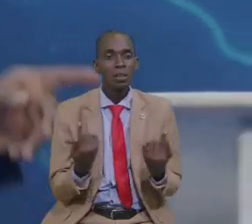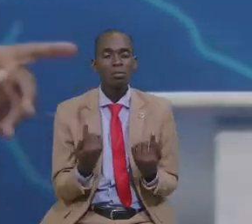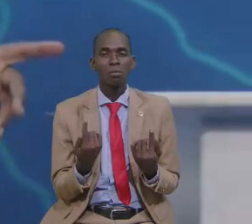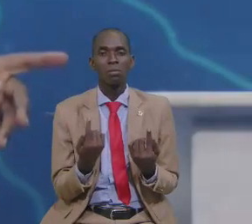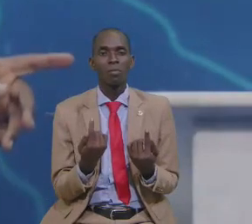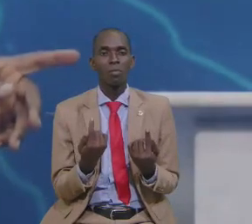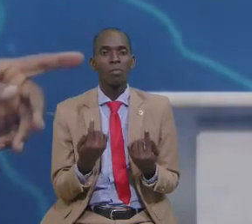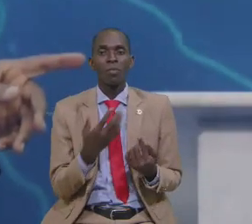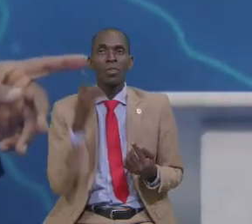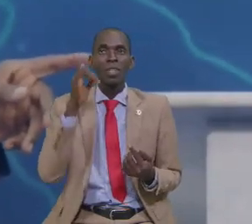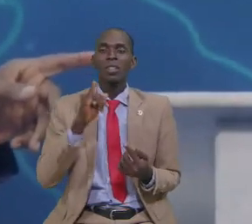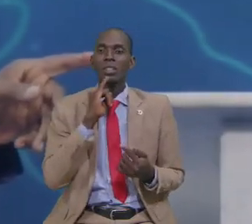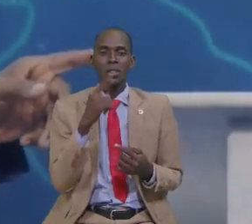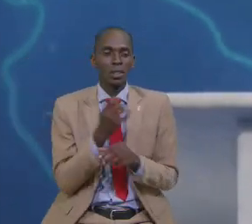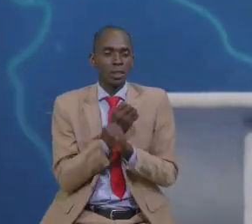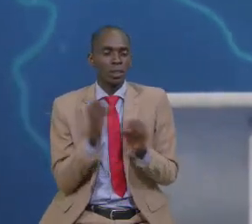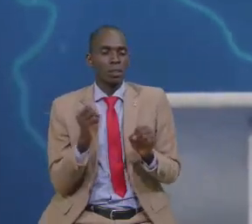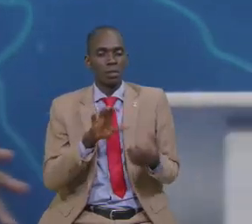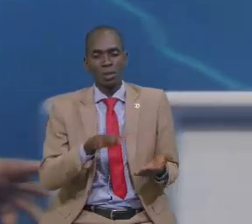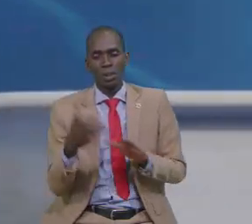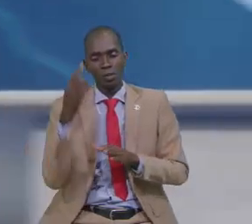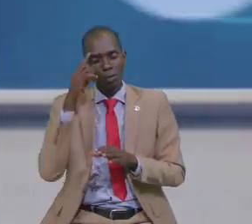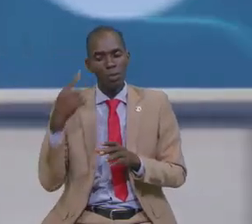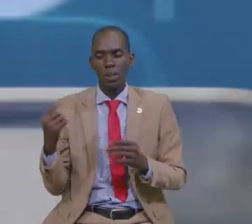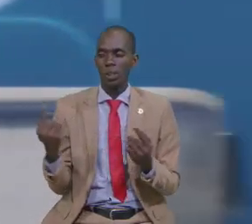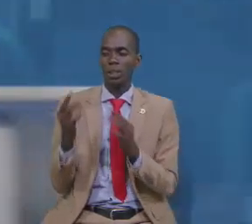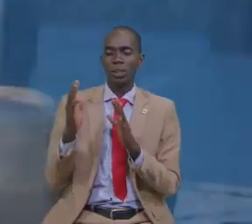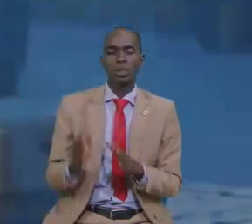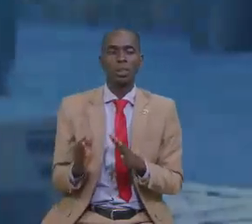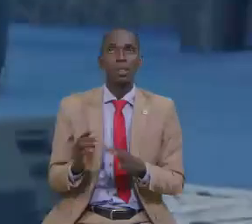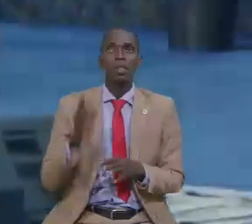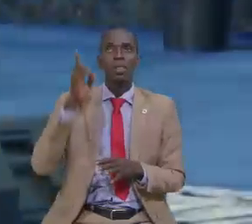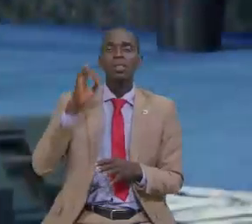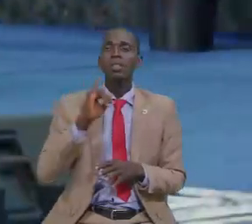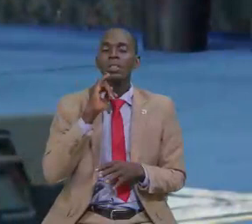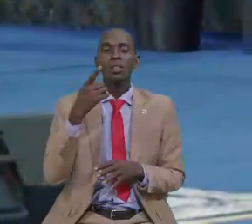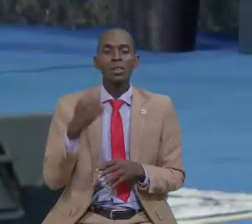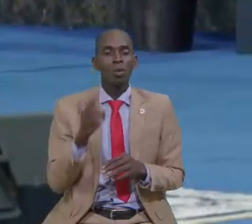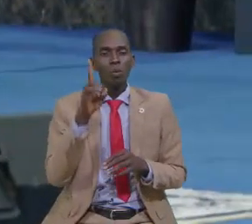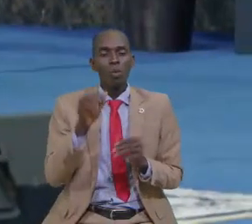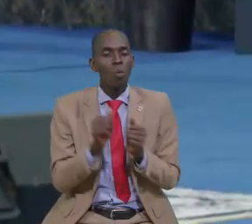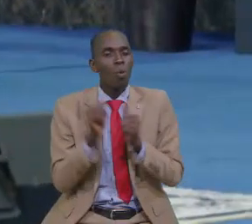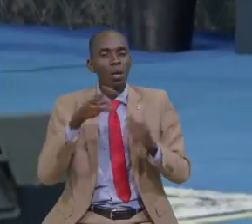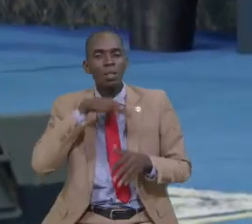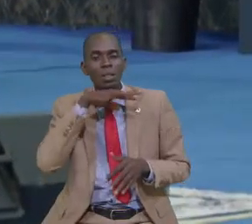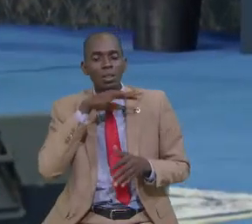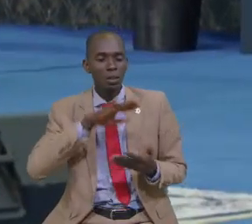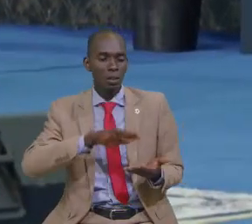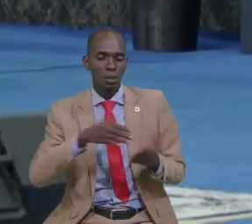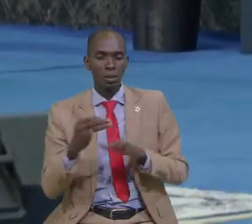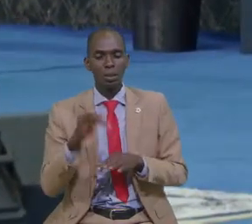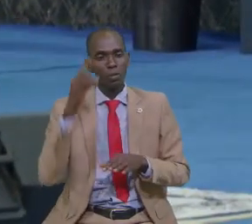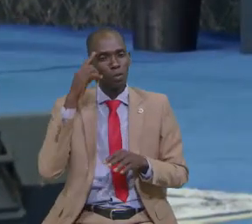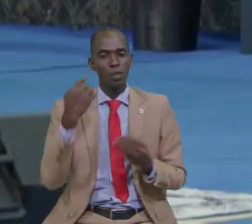dying for the unjust is the Spotless dying for the